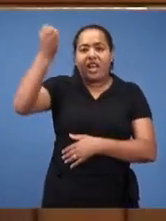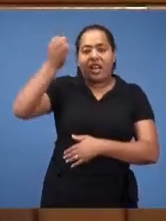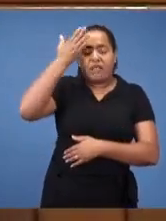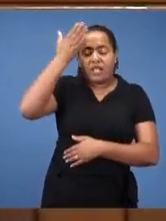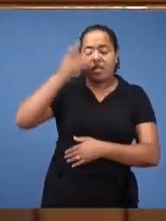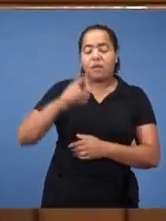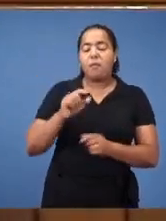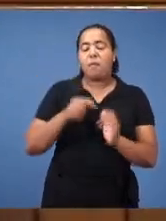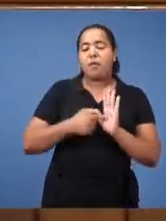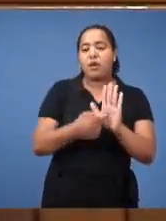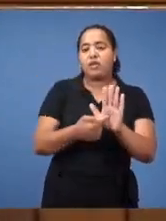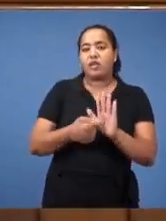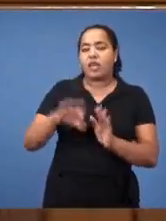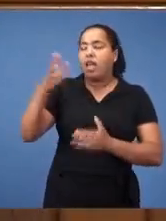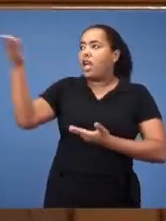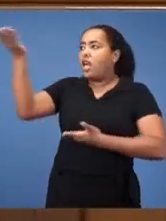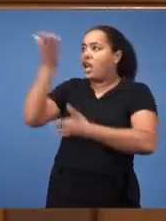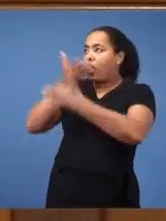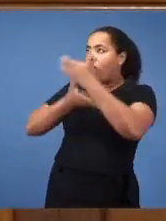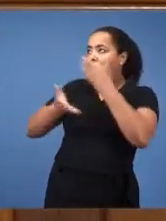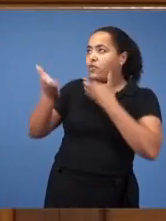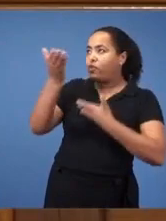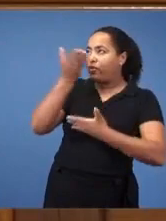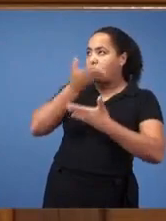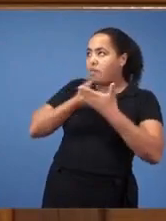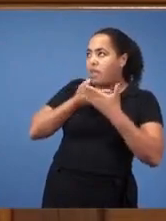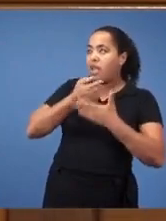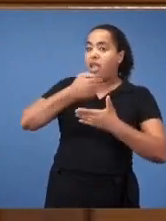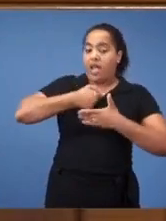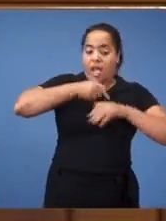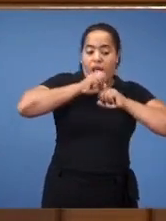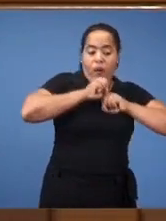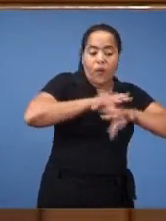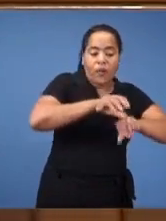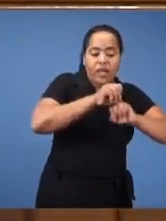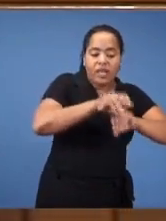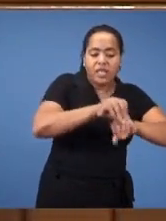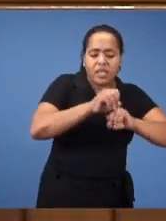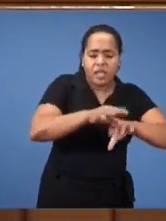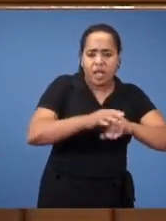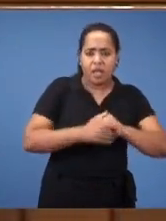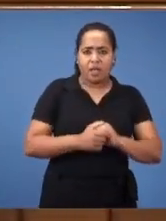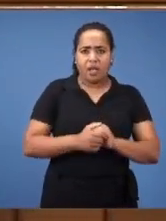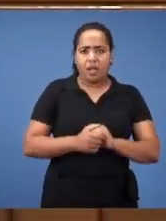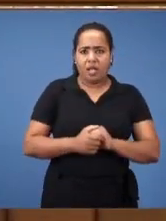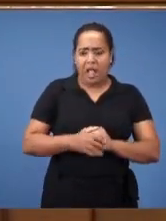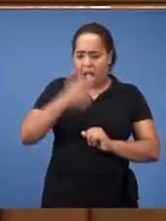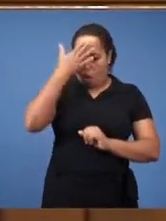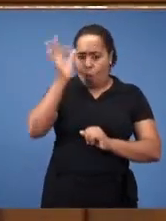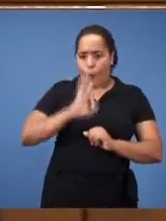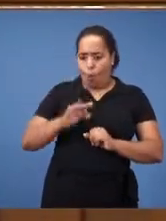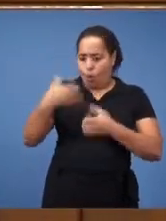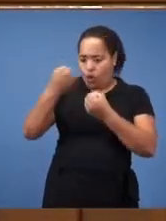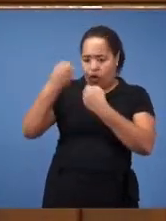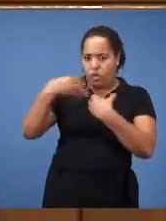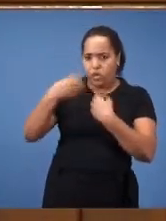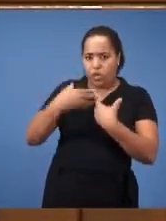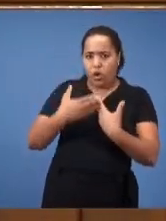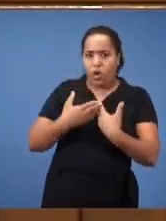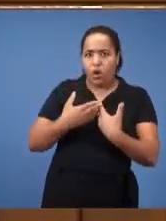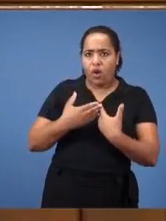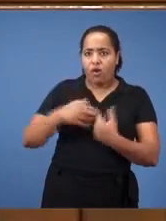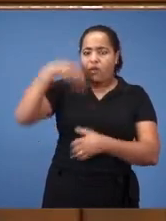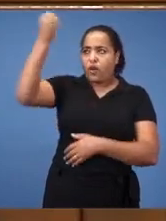Paul said, because I received from the Lord what I already taught you. This was revelation. Nobody taught me. It